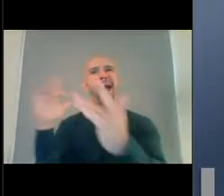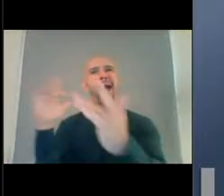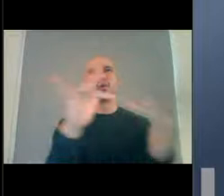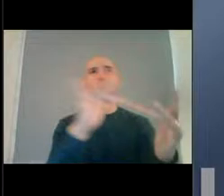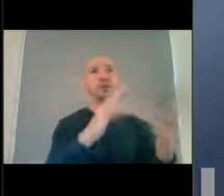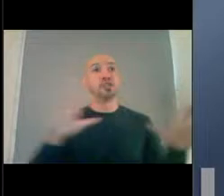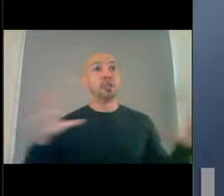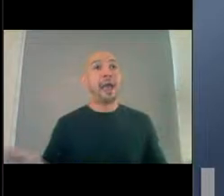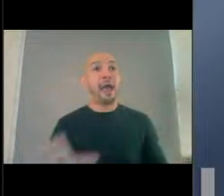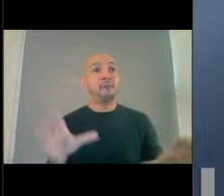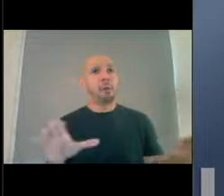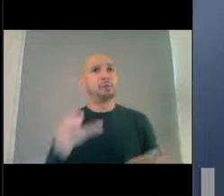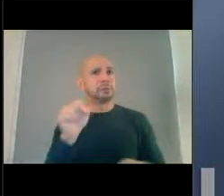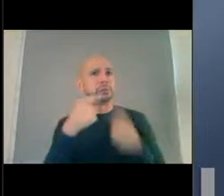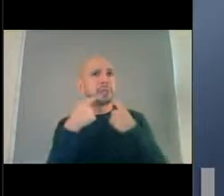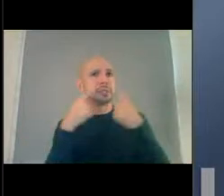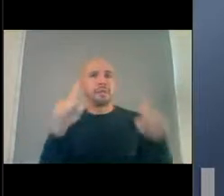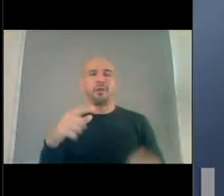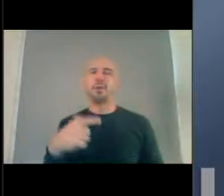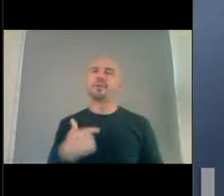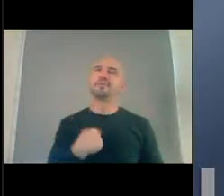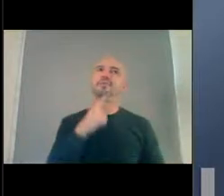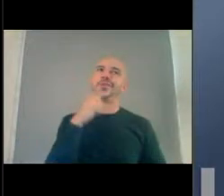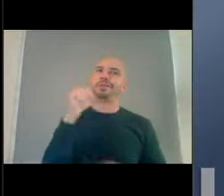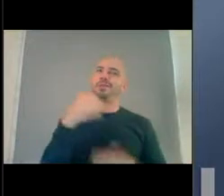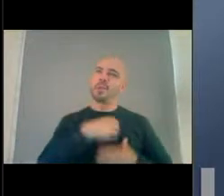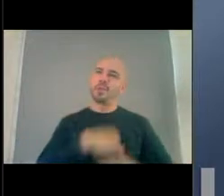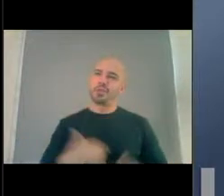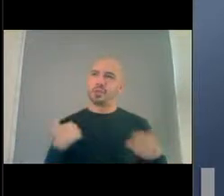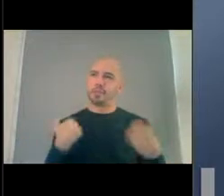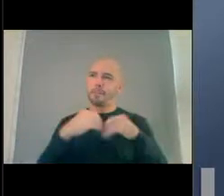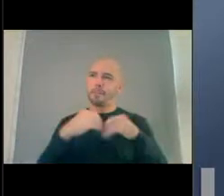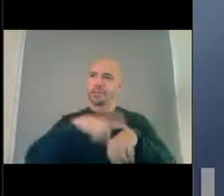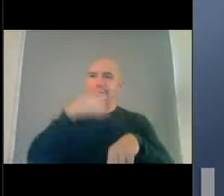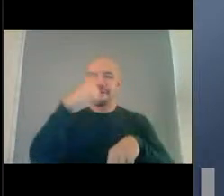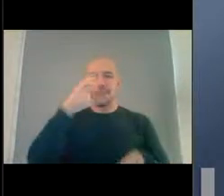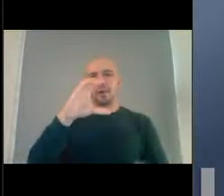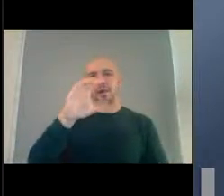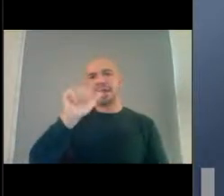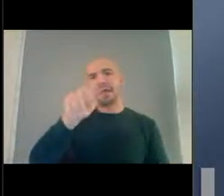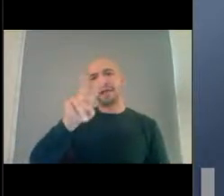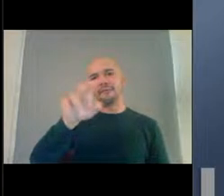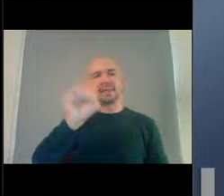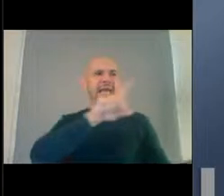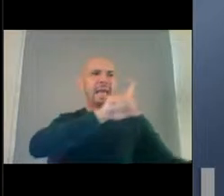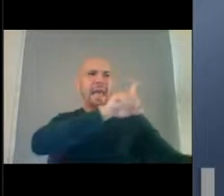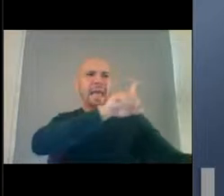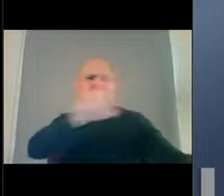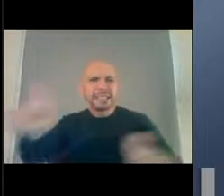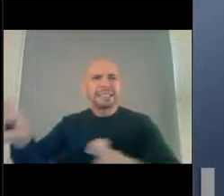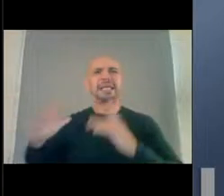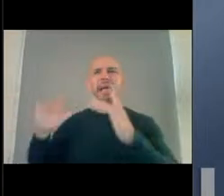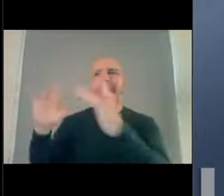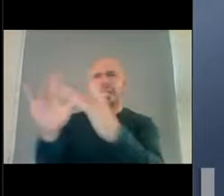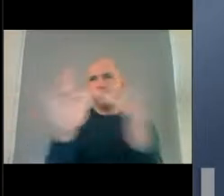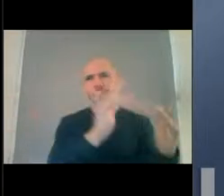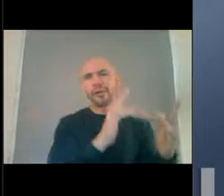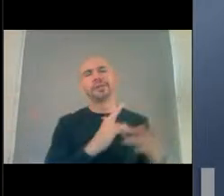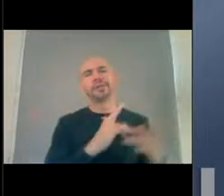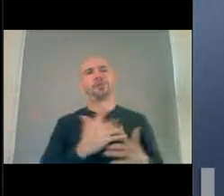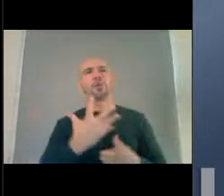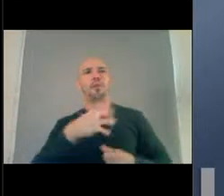successful i would have wished we had a little more time to do canvassing and outreach in our communities but